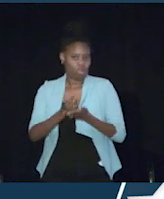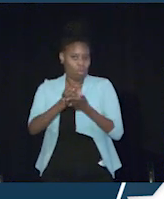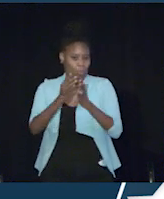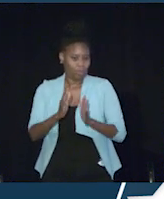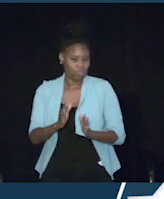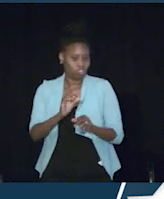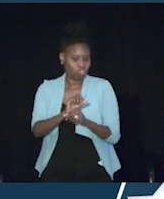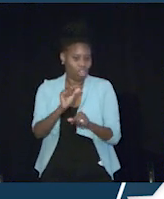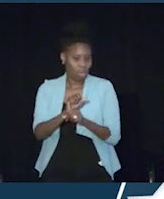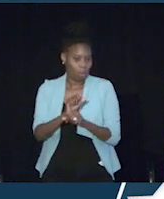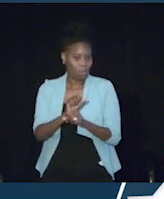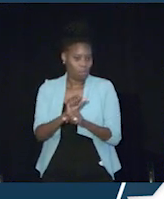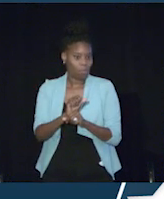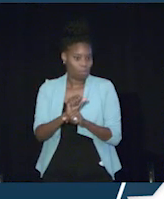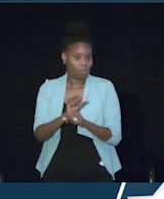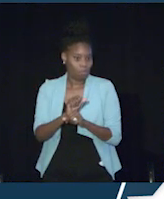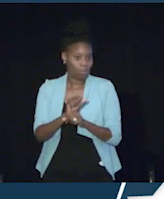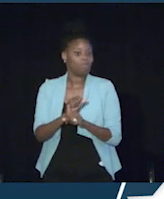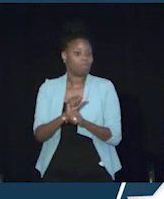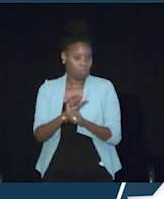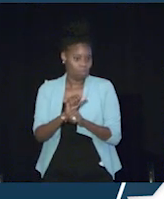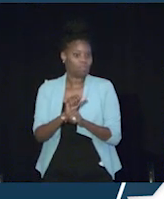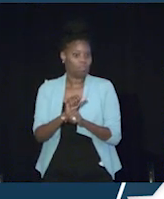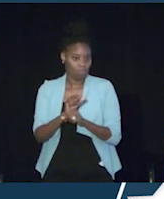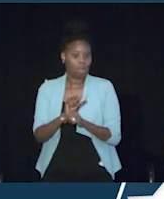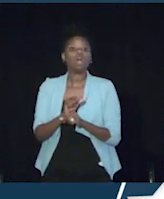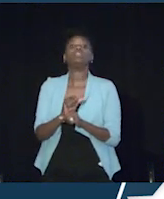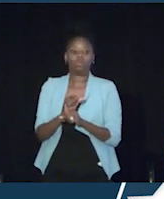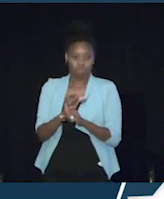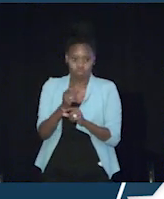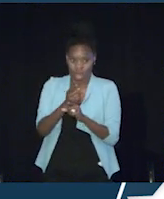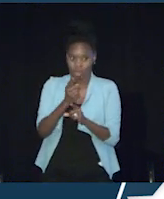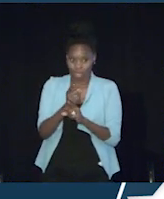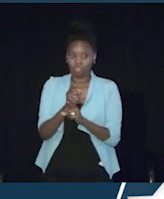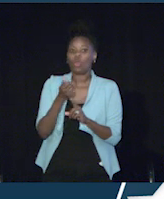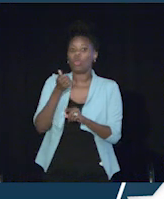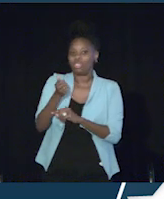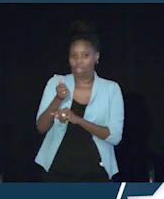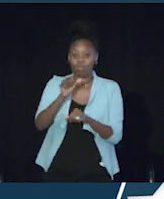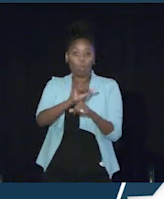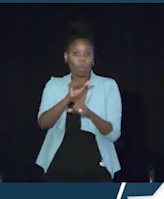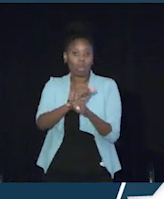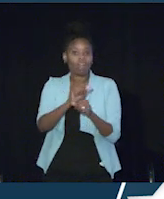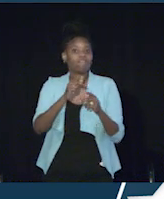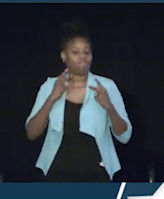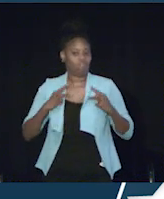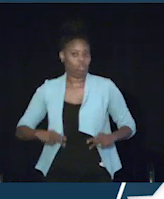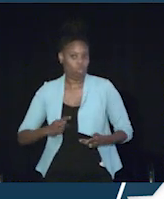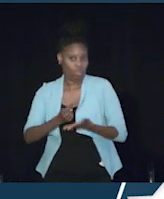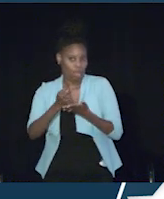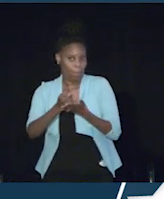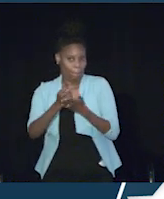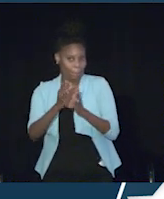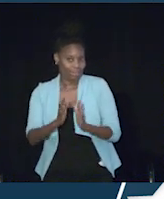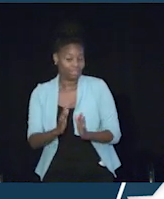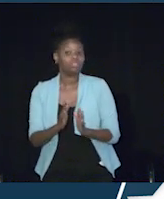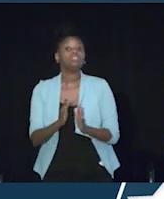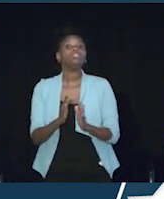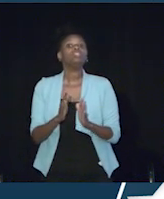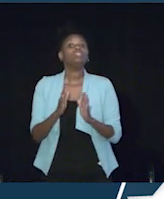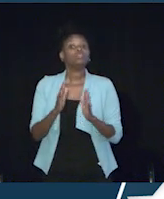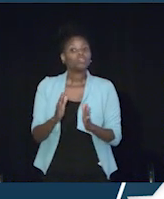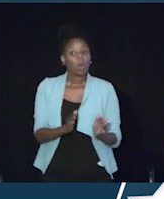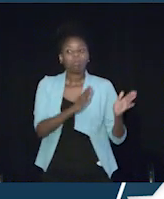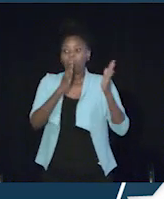job. So VR was able to work with her employer to negotiate some accommodations, and they were able to find a different role